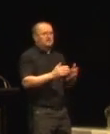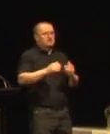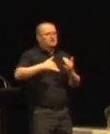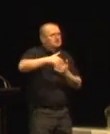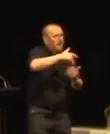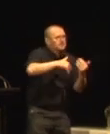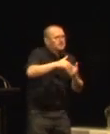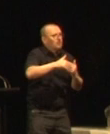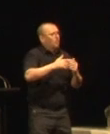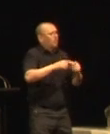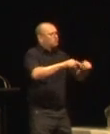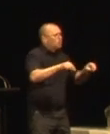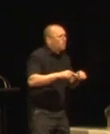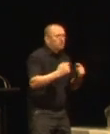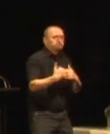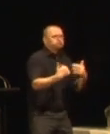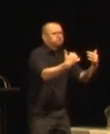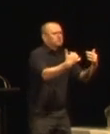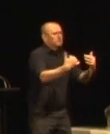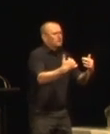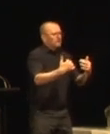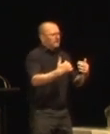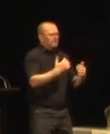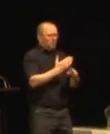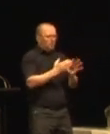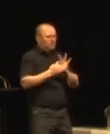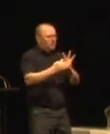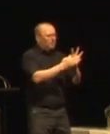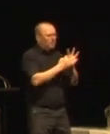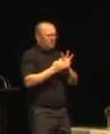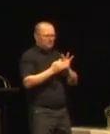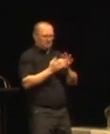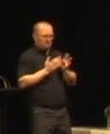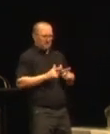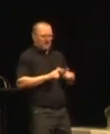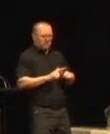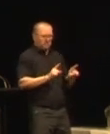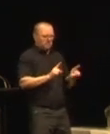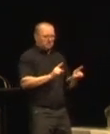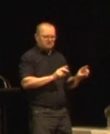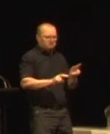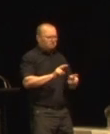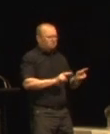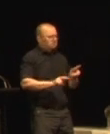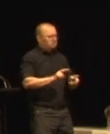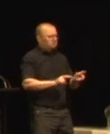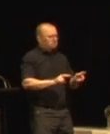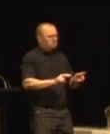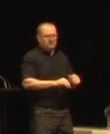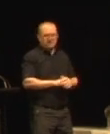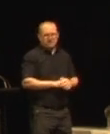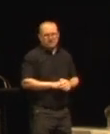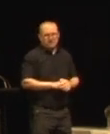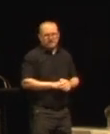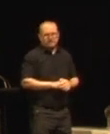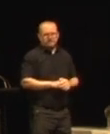working together in special ways, in powerful ways. And we know, it wouldn't be surprising to any of you if I asserted you can